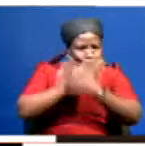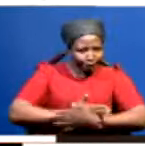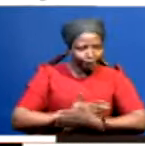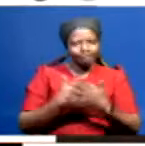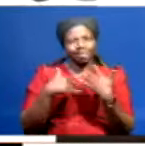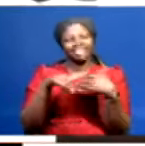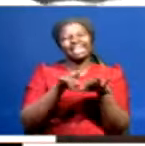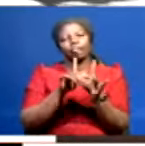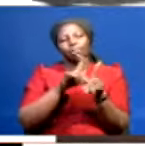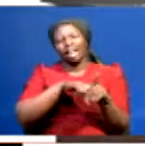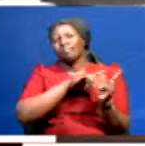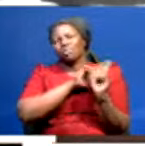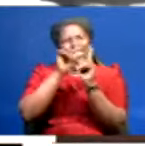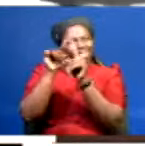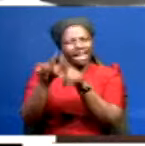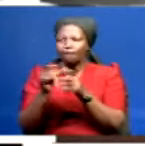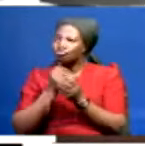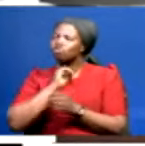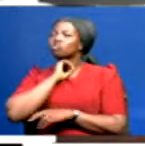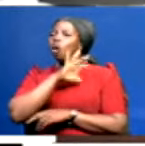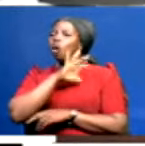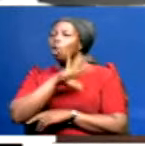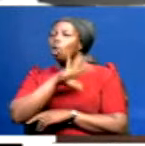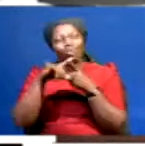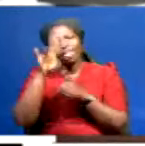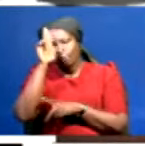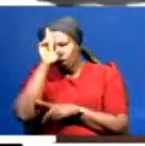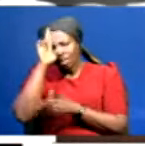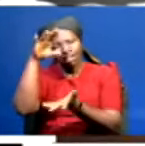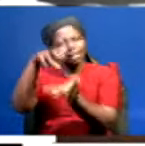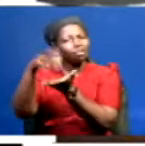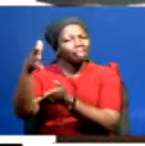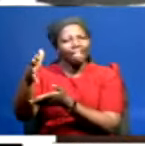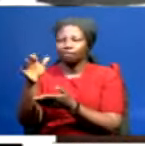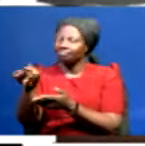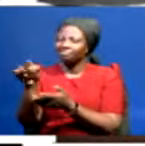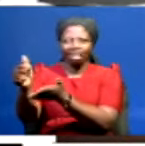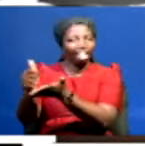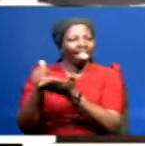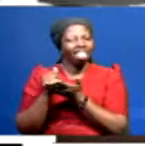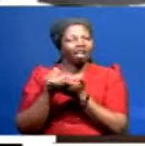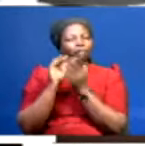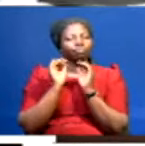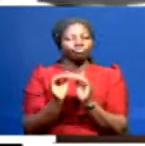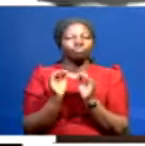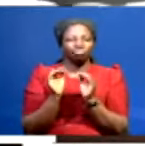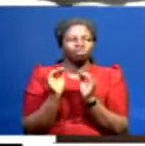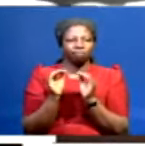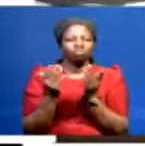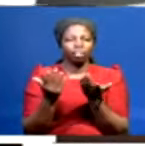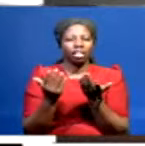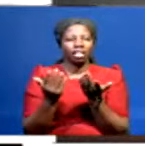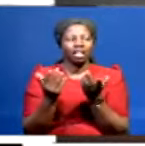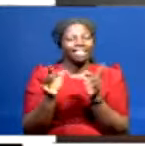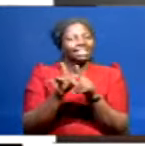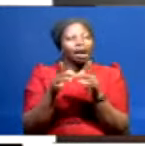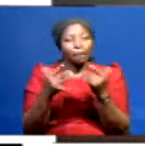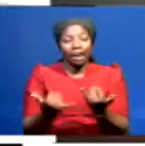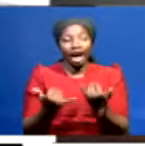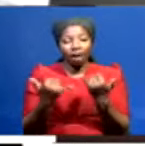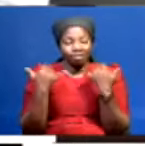Tukienda kupeleka ulalamishi kwa police station kuna usaidizi wote ambao tunapata. Kwa vile sasa hivi mimi